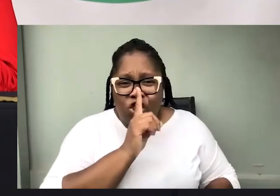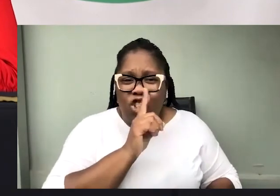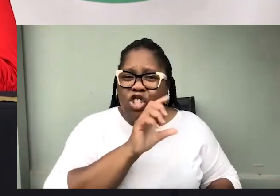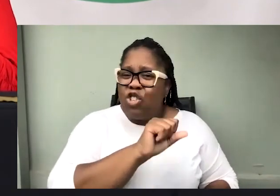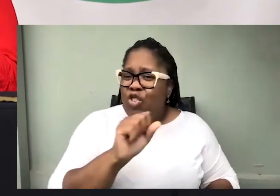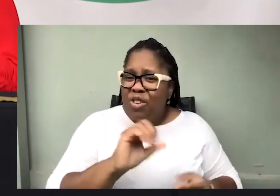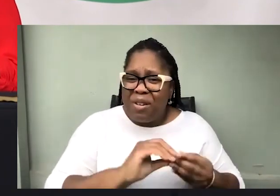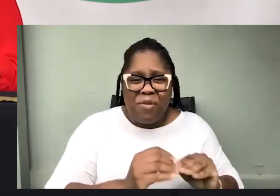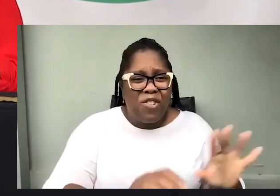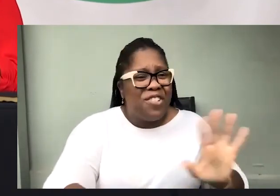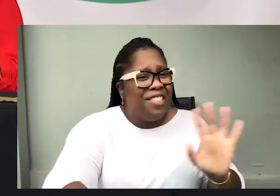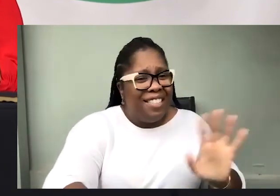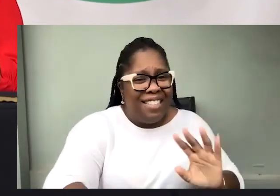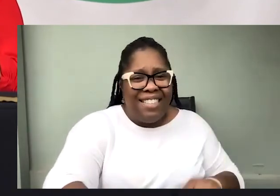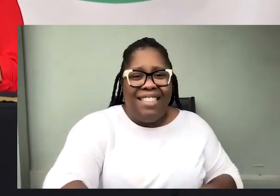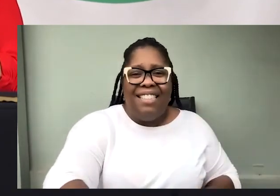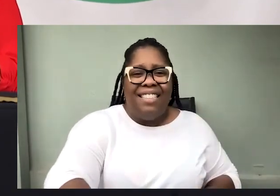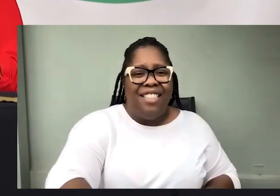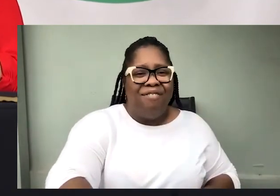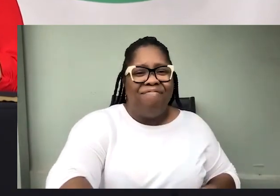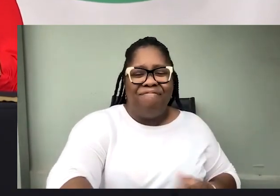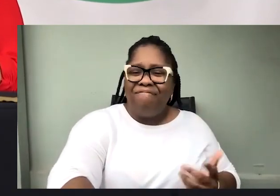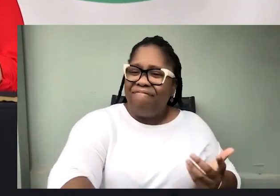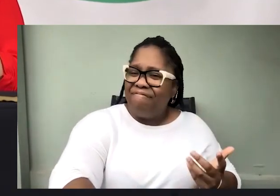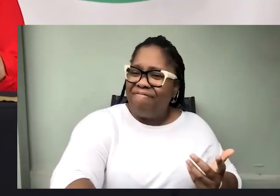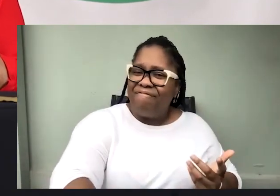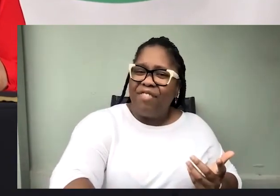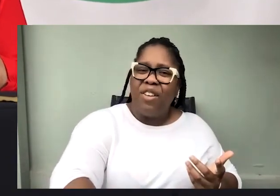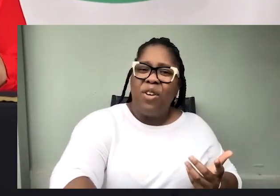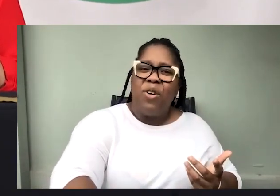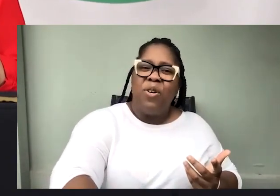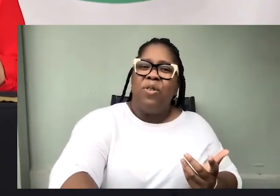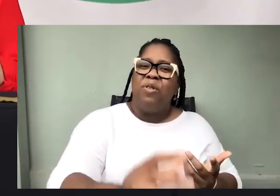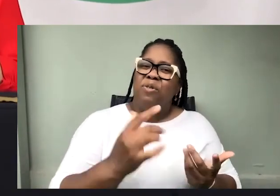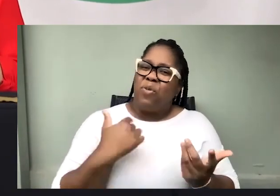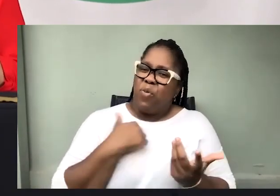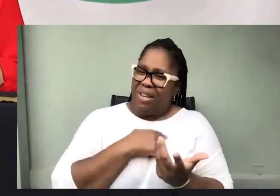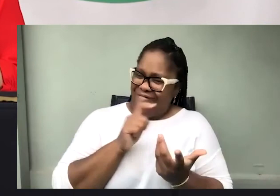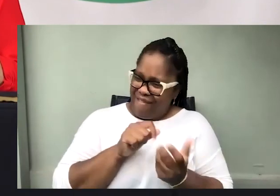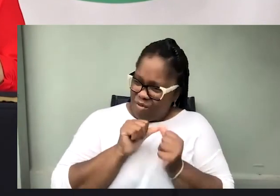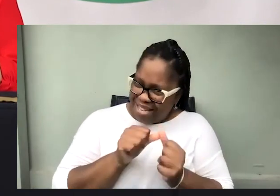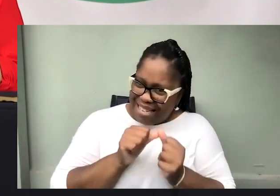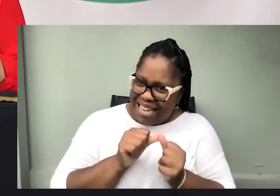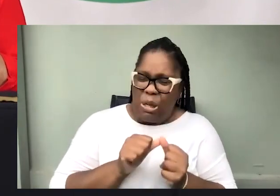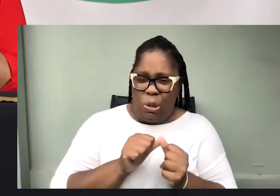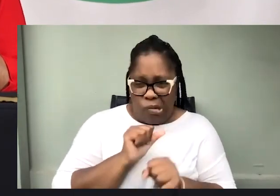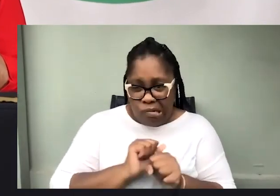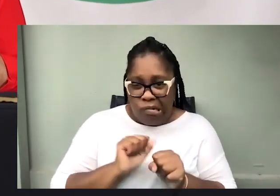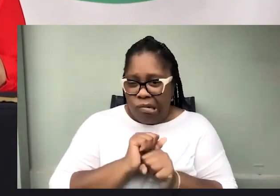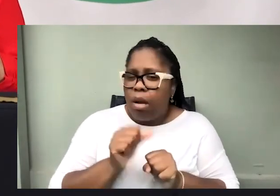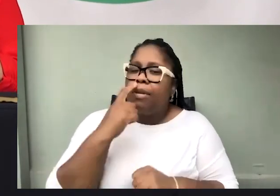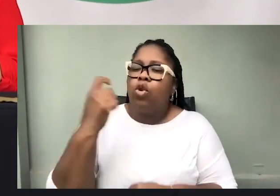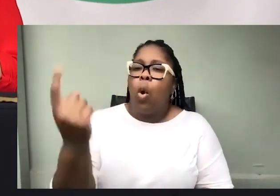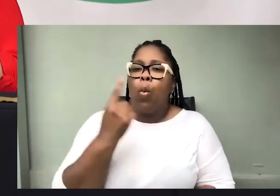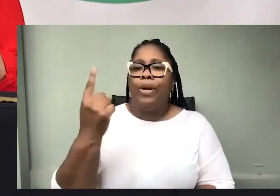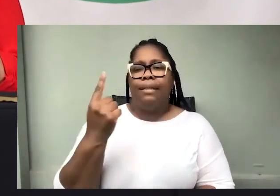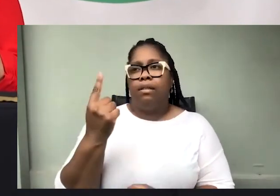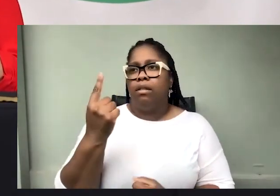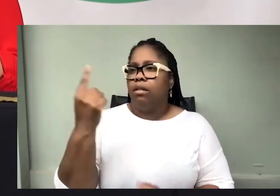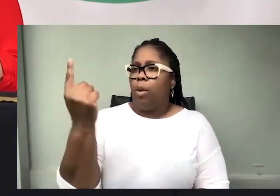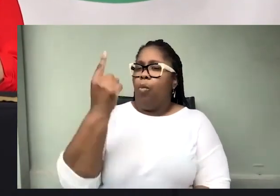your social security numbers. And we have to just keep working on that, because there's always somebody trying